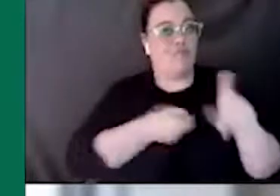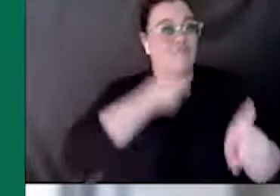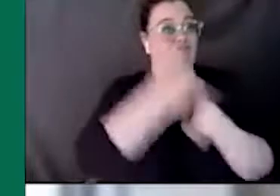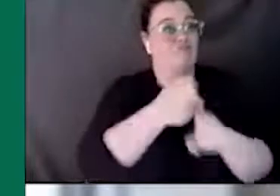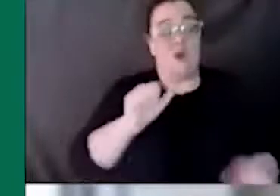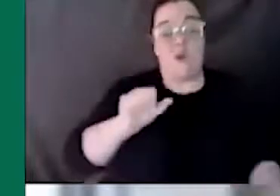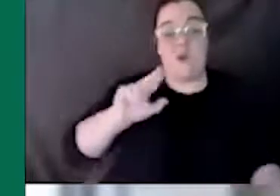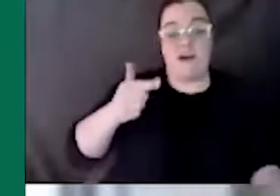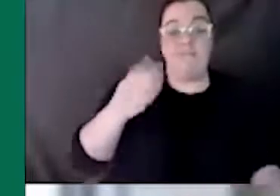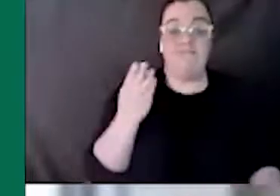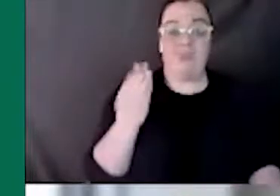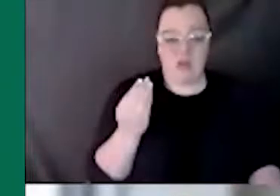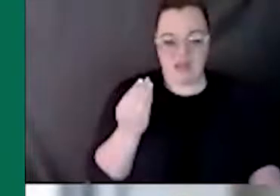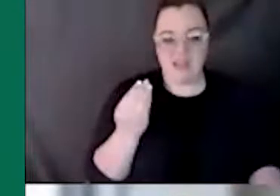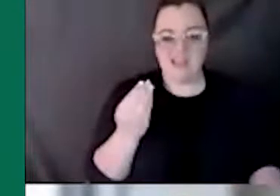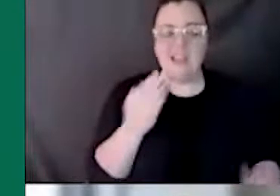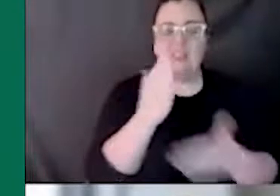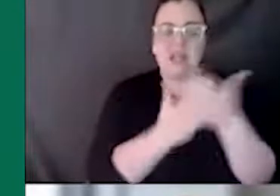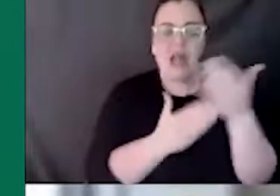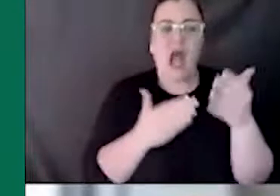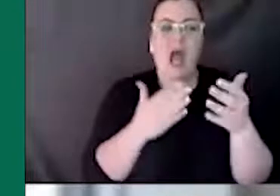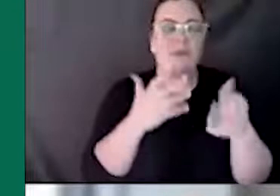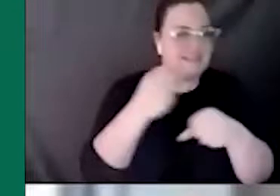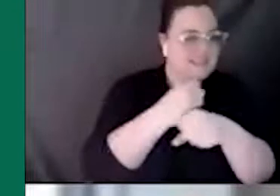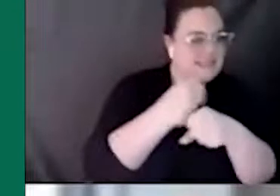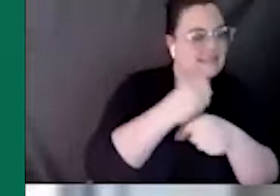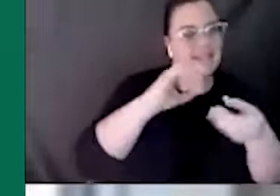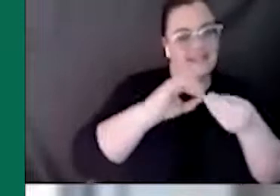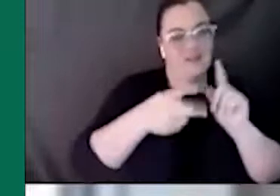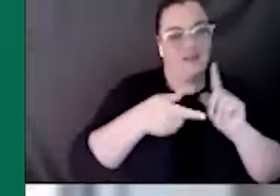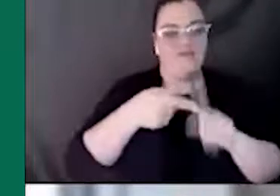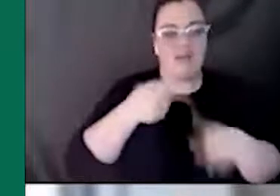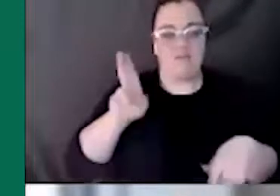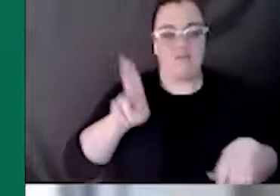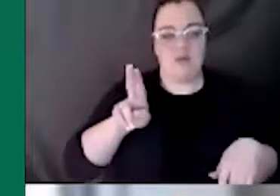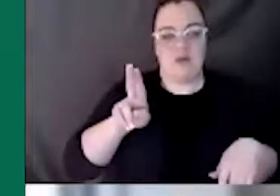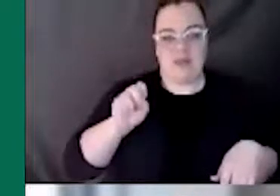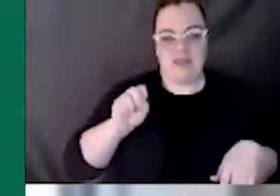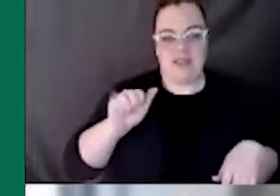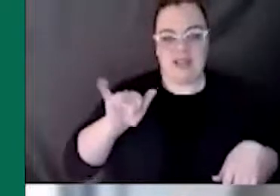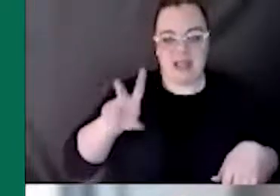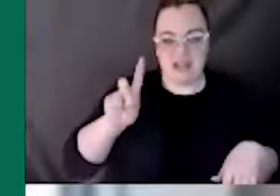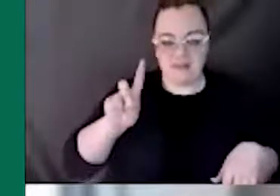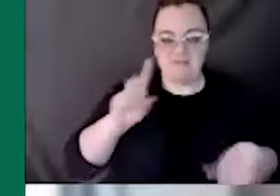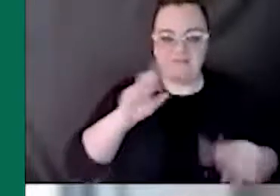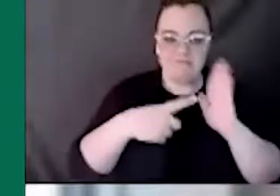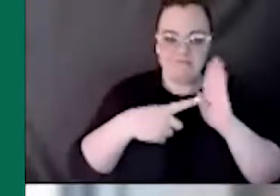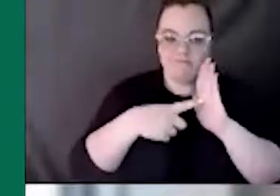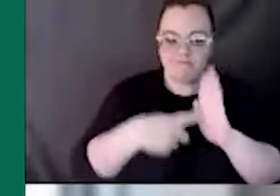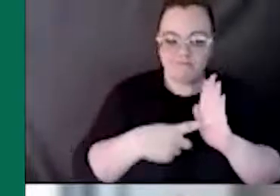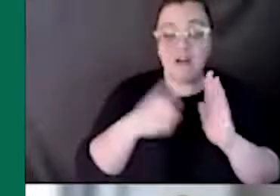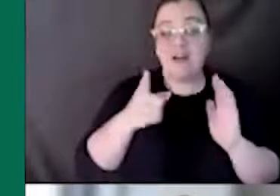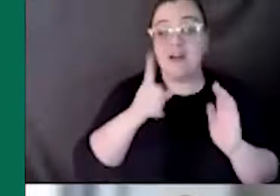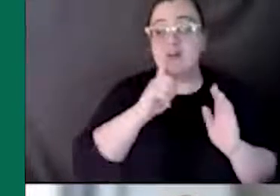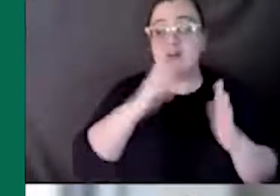just some updated statistics and numbers from USAID showing the really unfortunate number